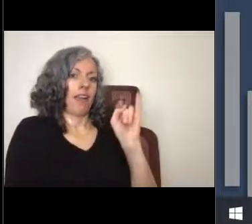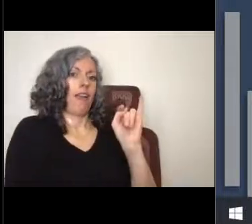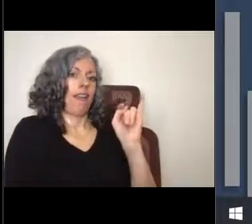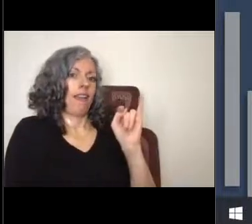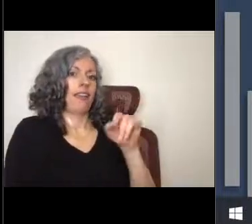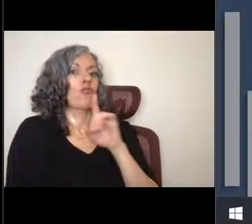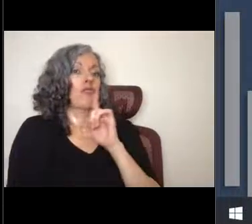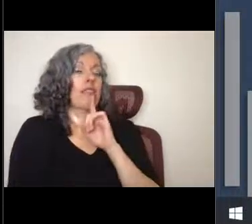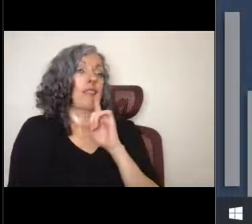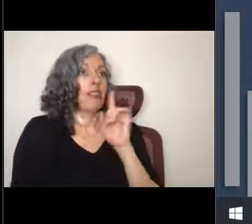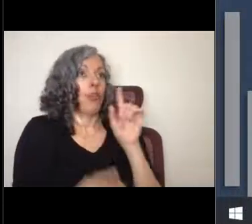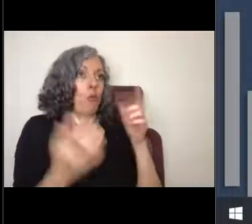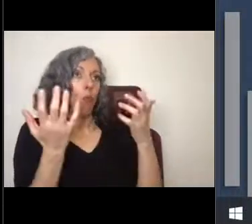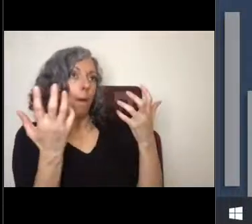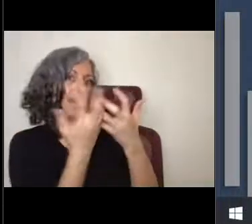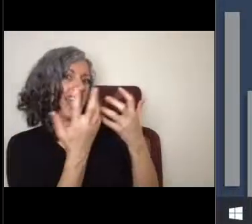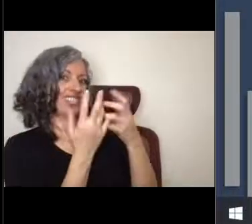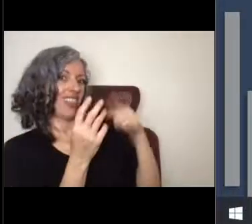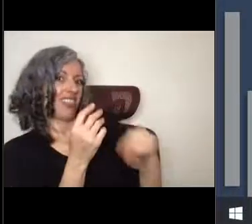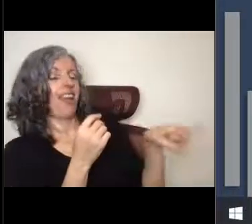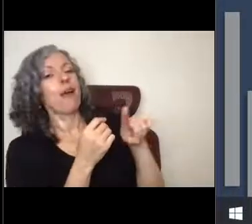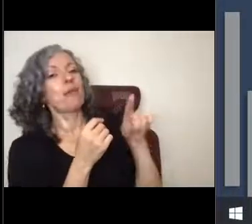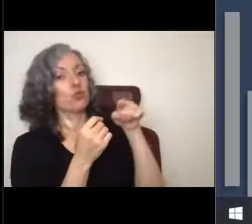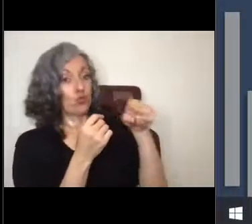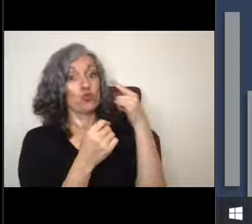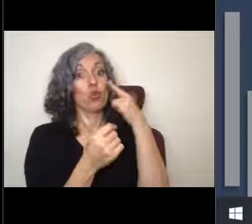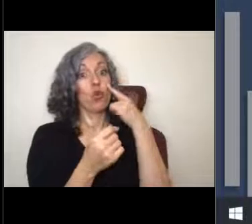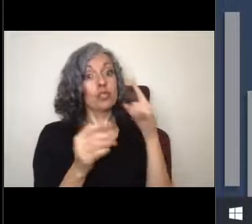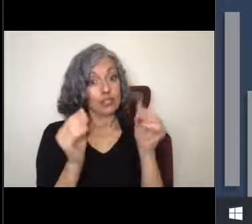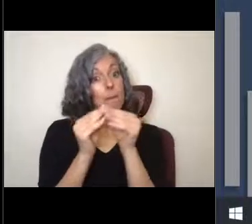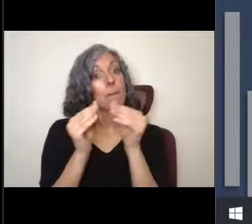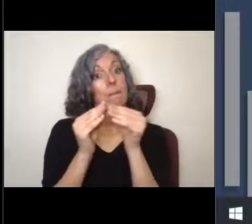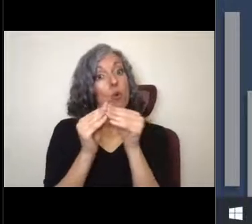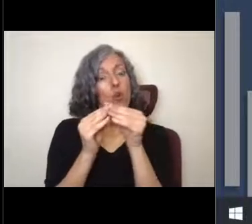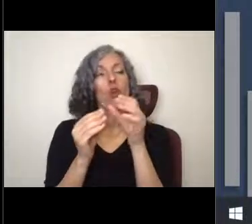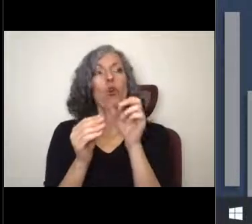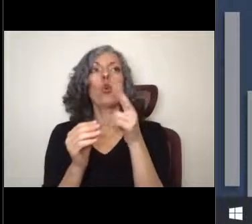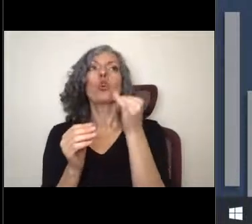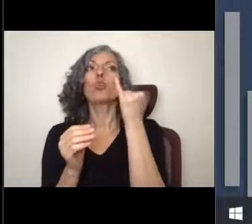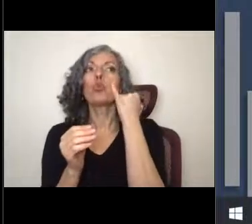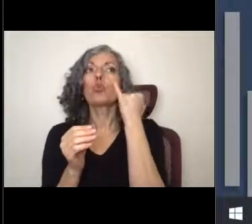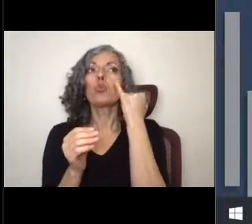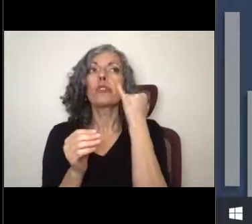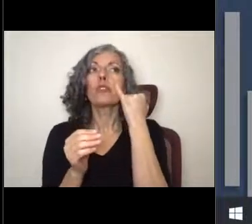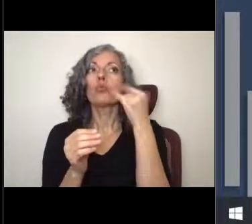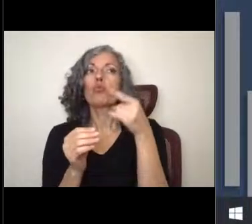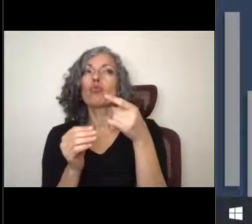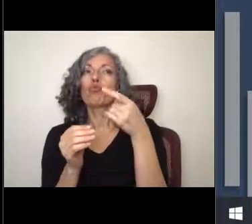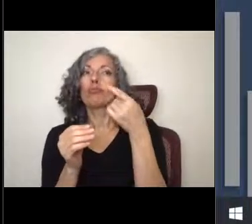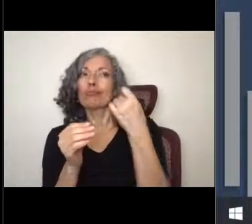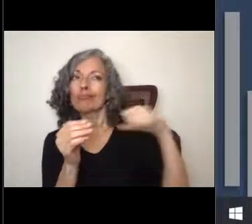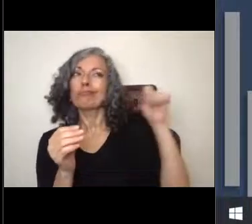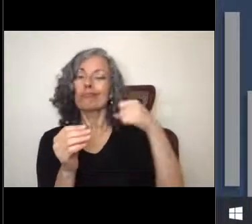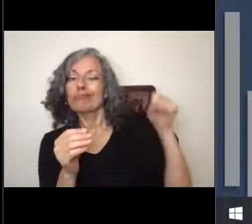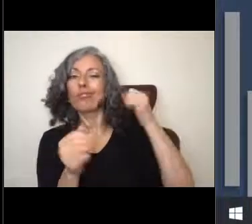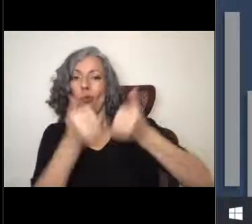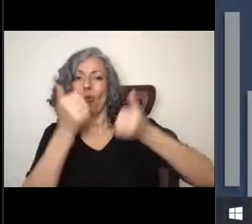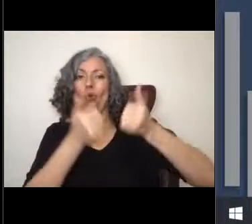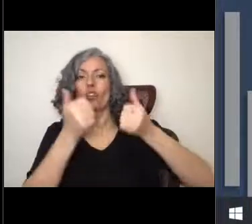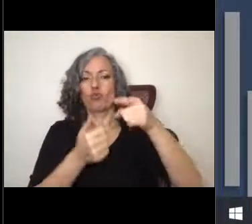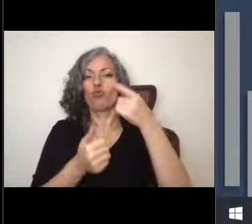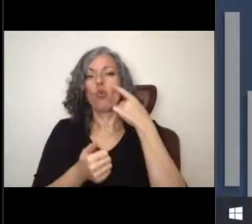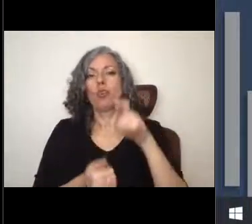good players in the process? Or are you noticing more resistance overall? I think since